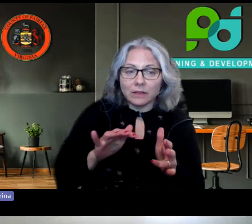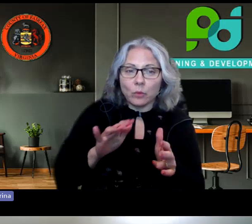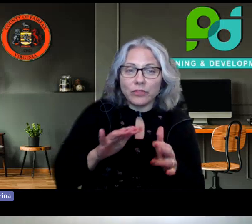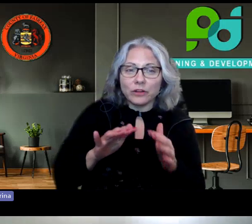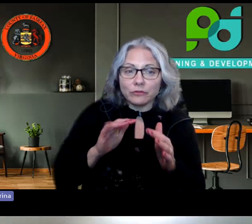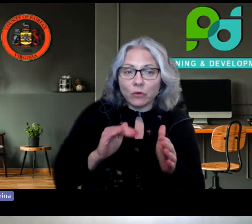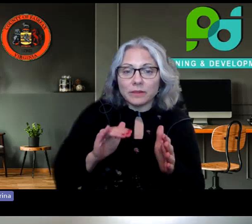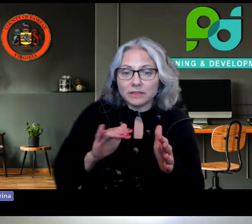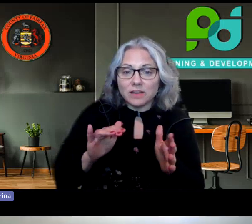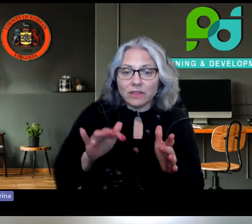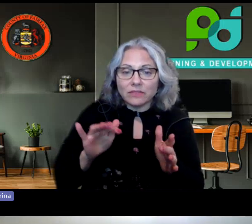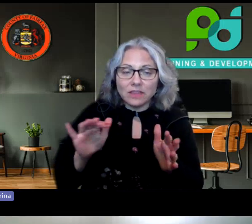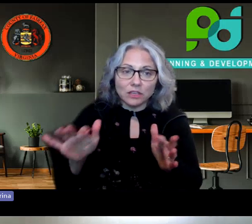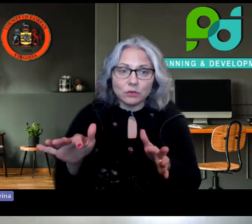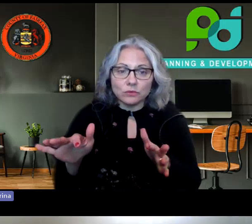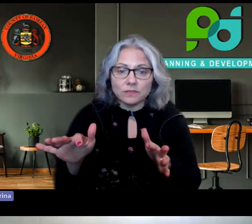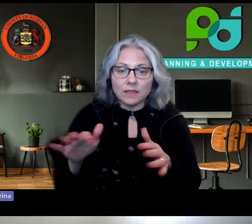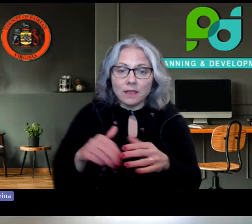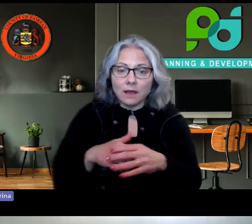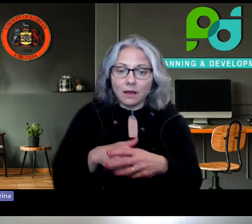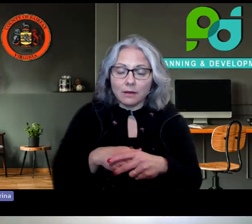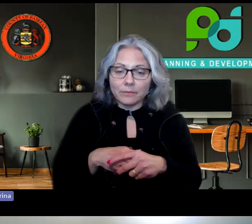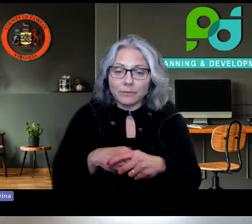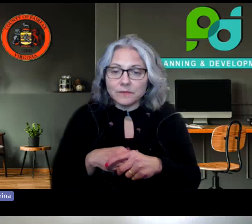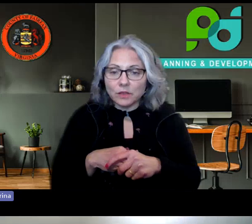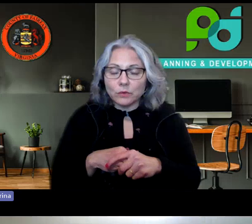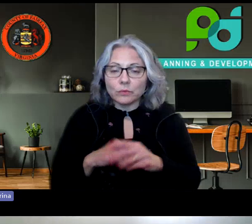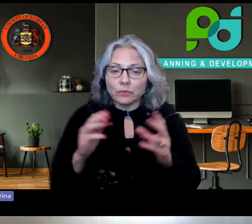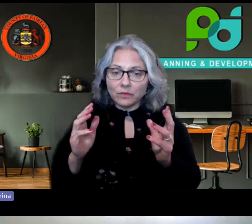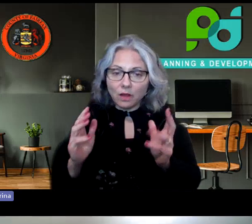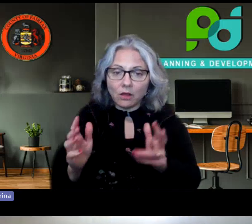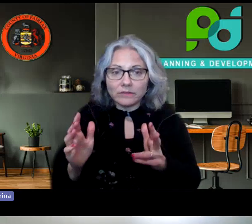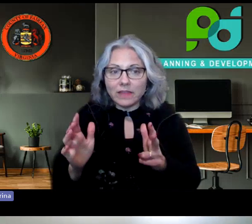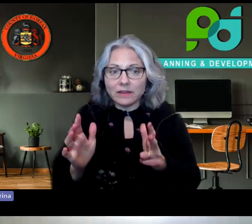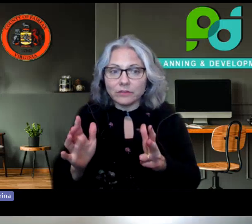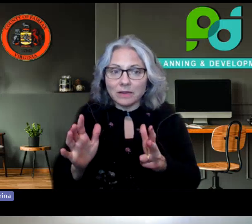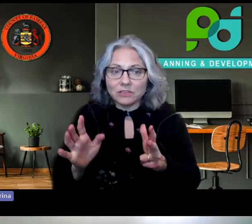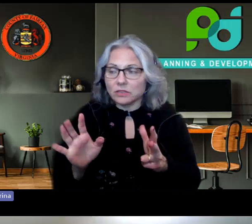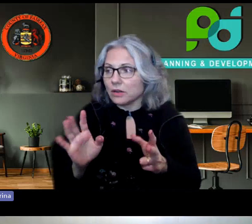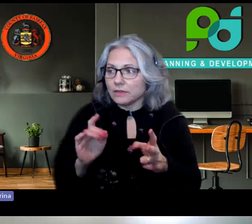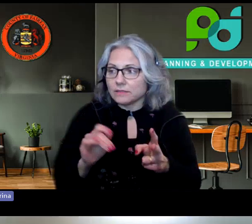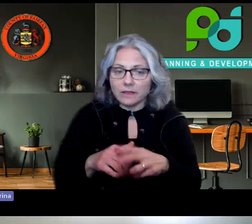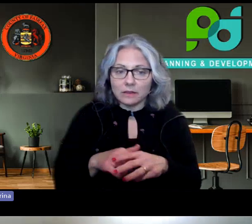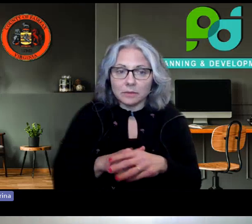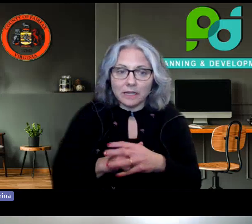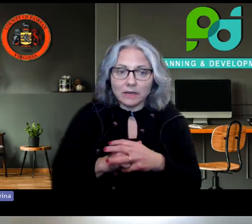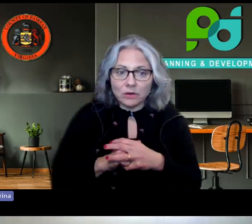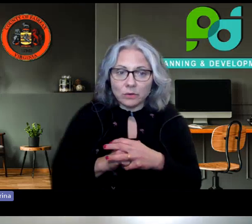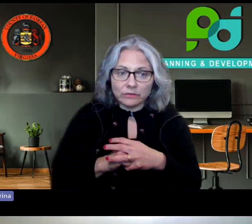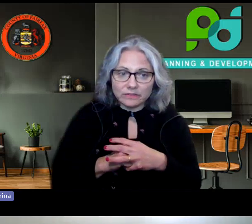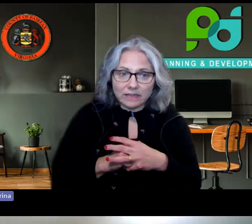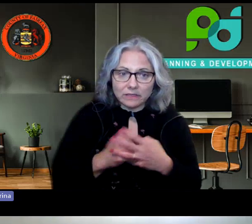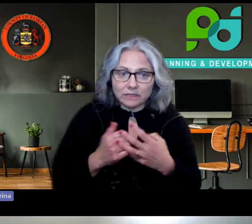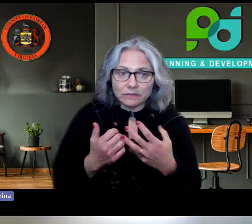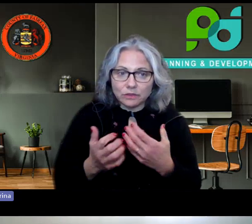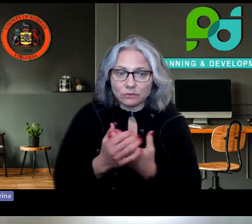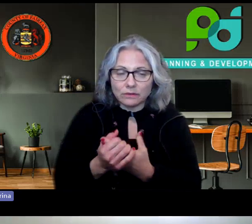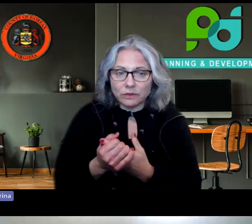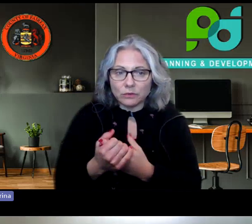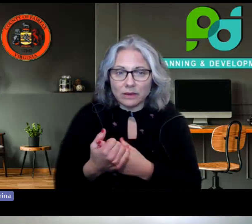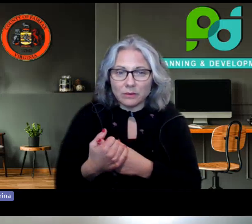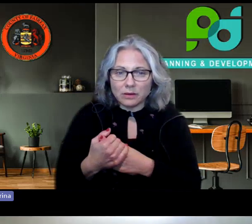development, like what their formulas are that they use. So all of that information, you know, is available. I don't know if David,